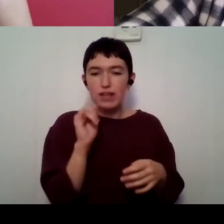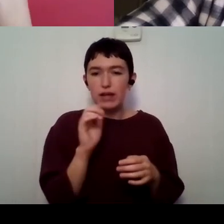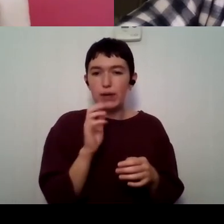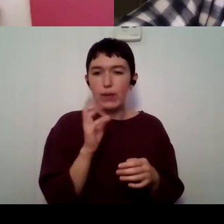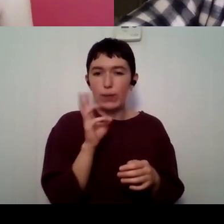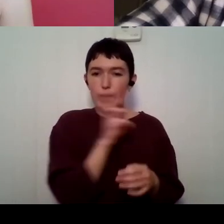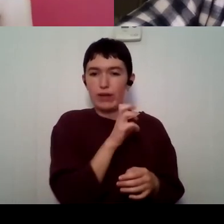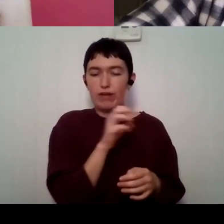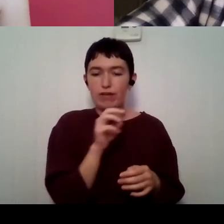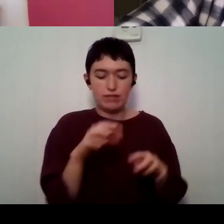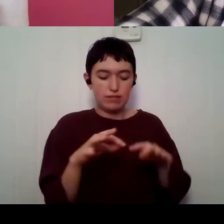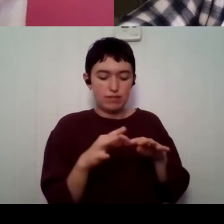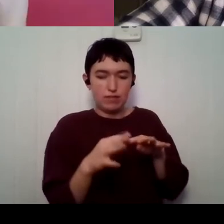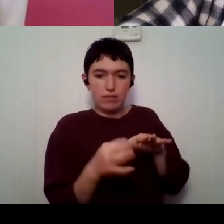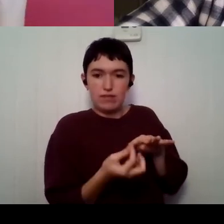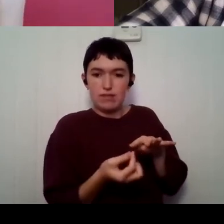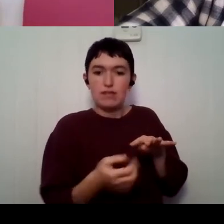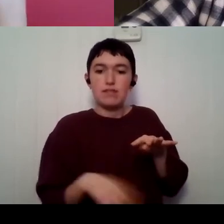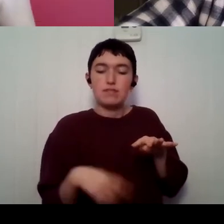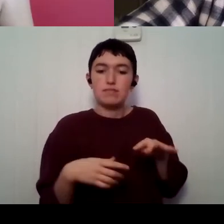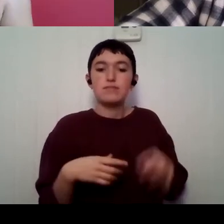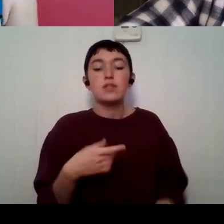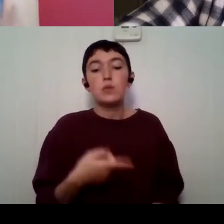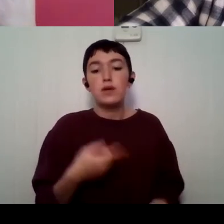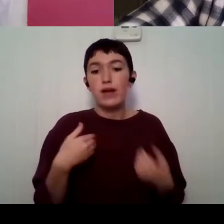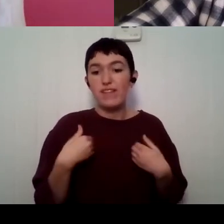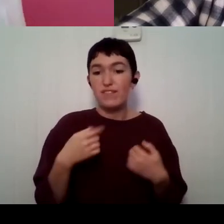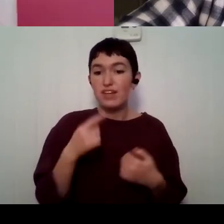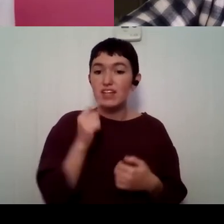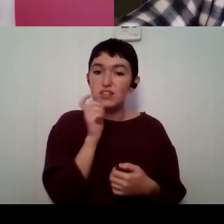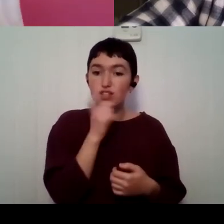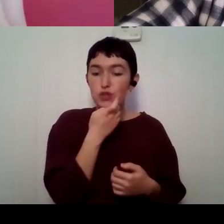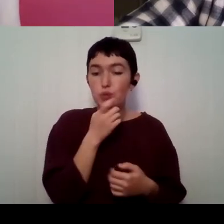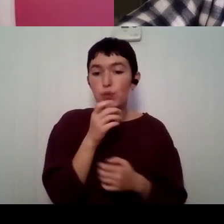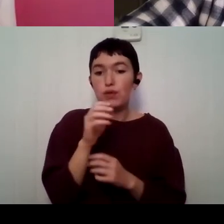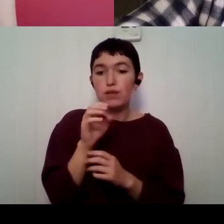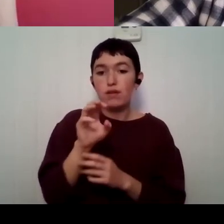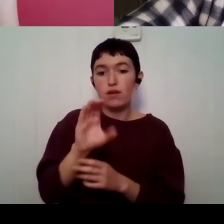their finger. They also have a tooth comb, which is kind of neat. They can kind of use that to groom as well, and it looks like